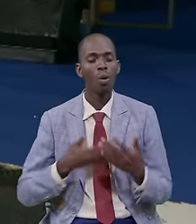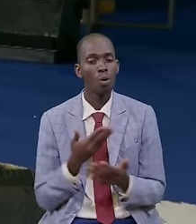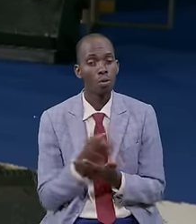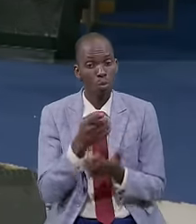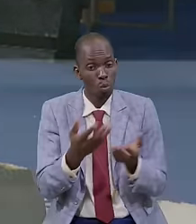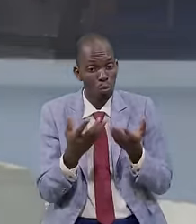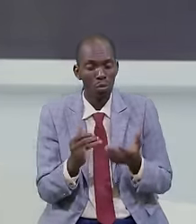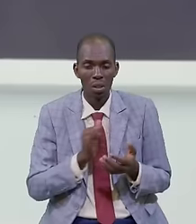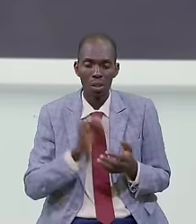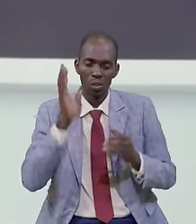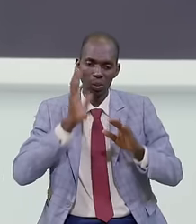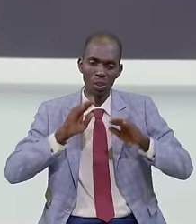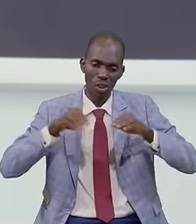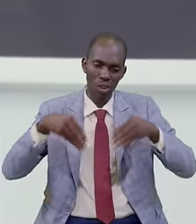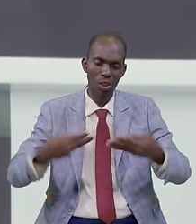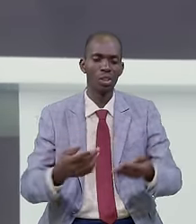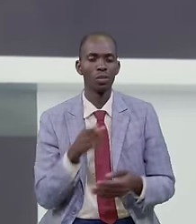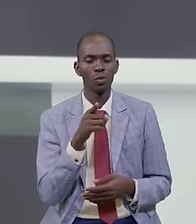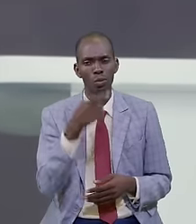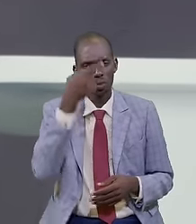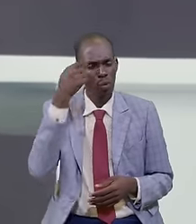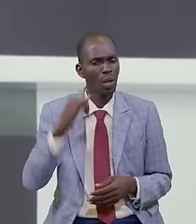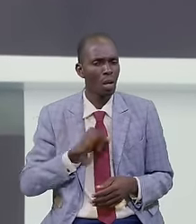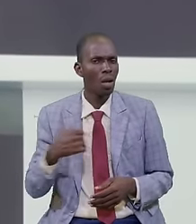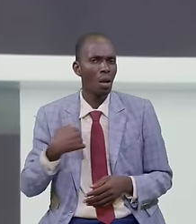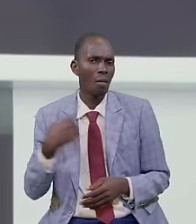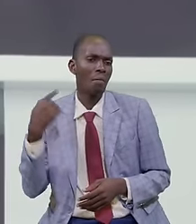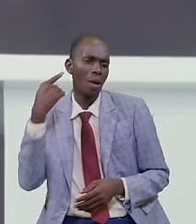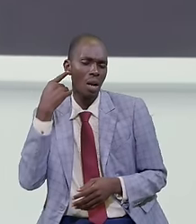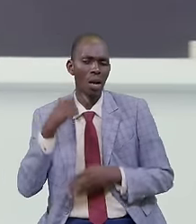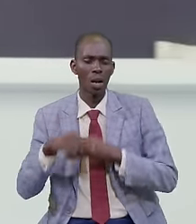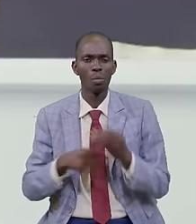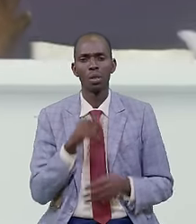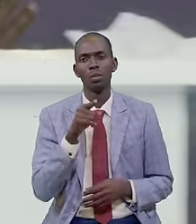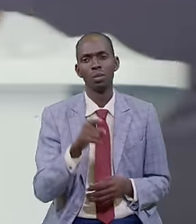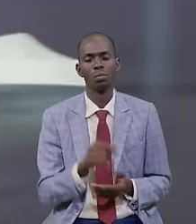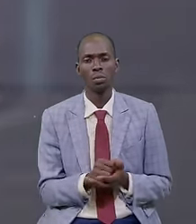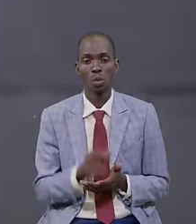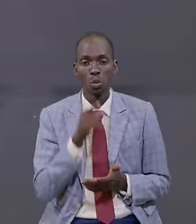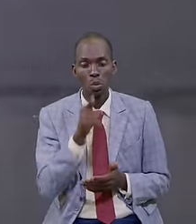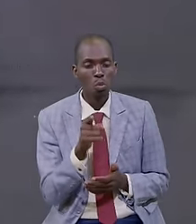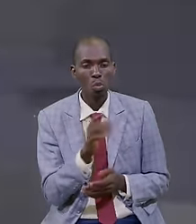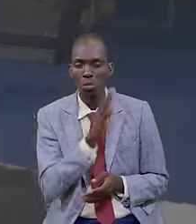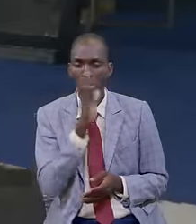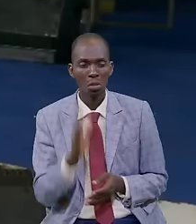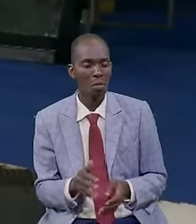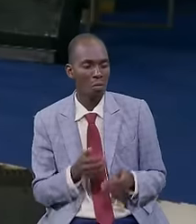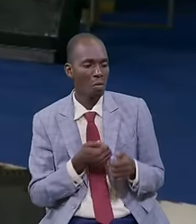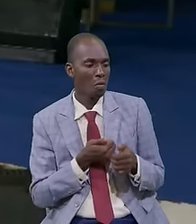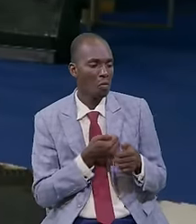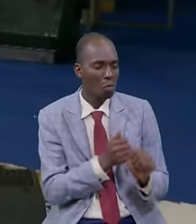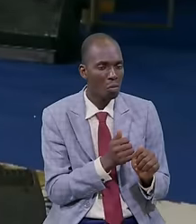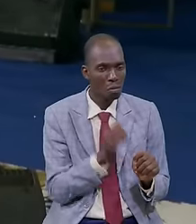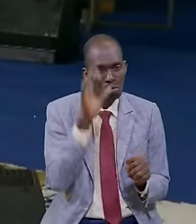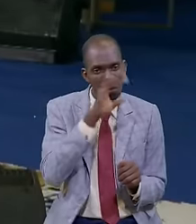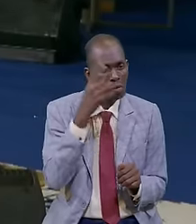fulfill, because I have heard of you. You follow neither the rich nor the poor.